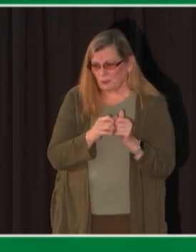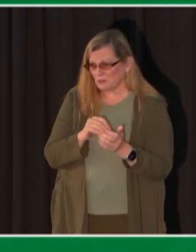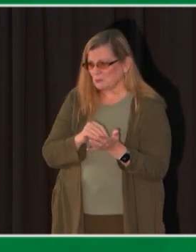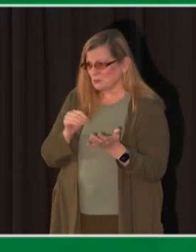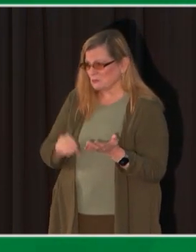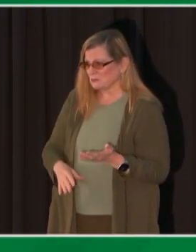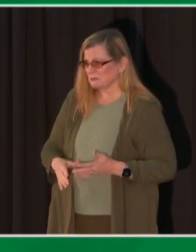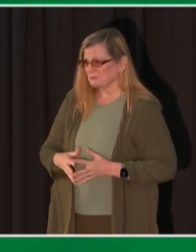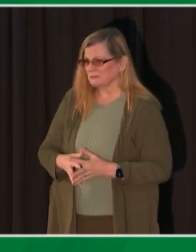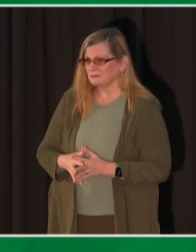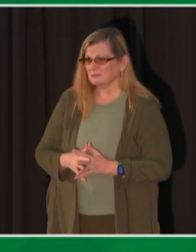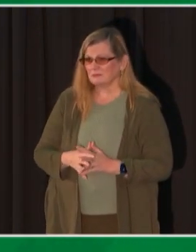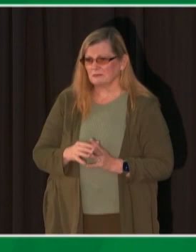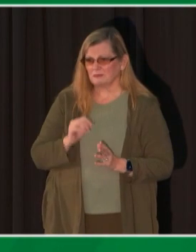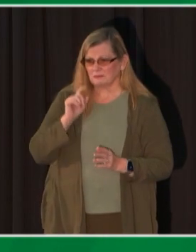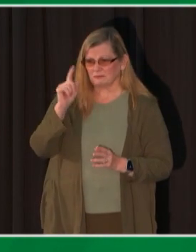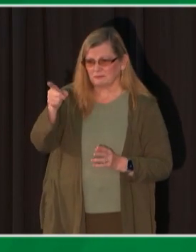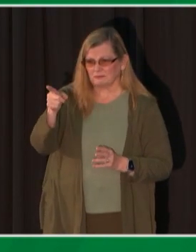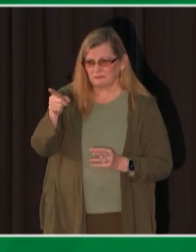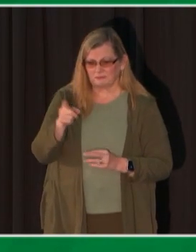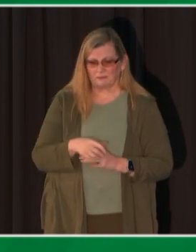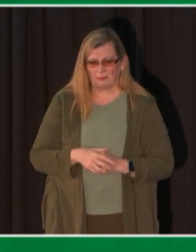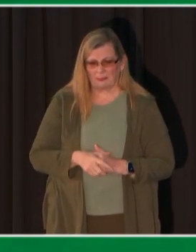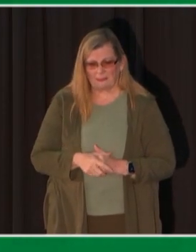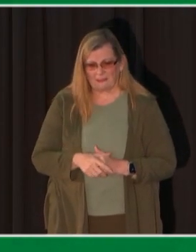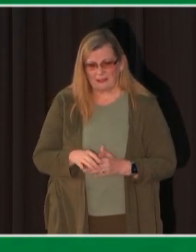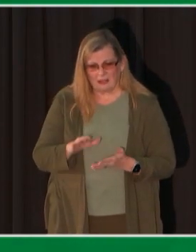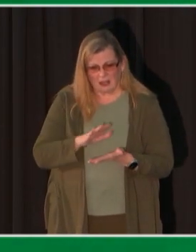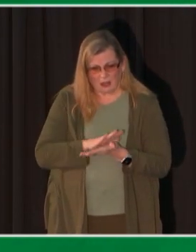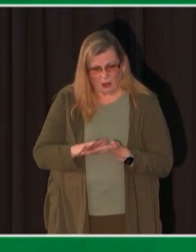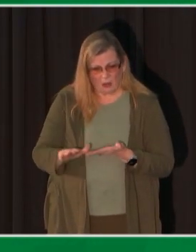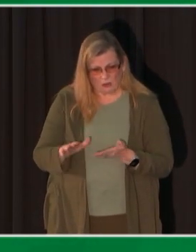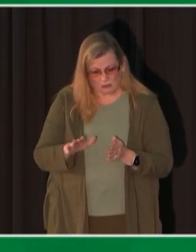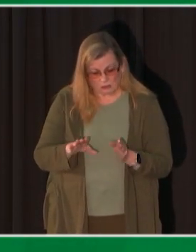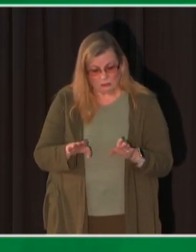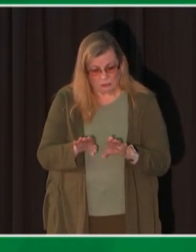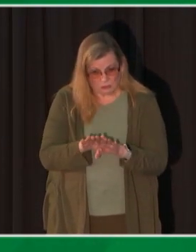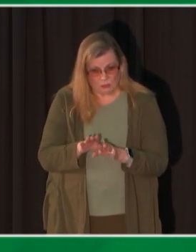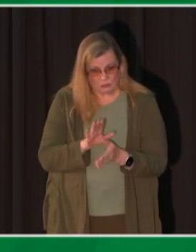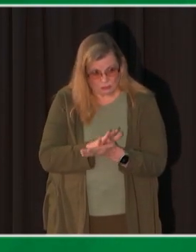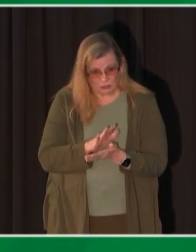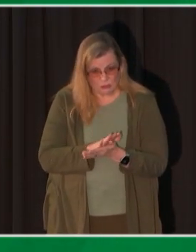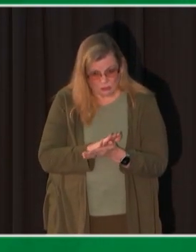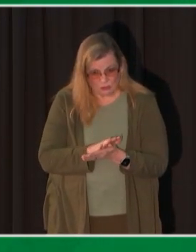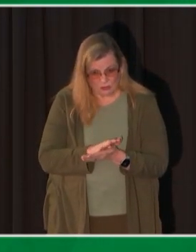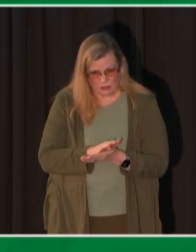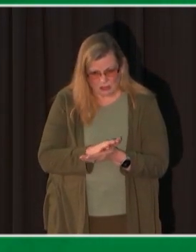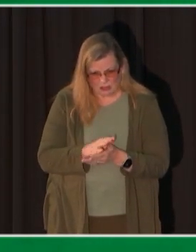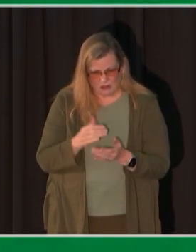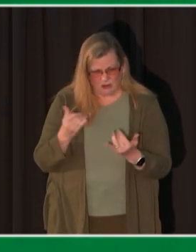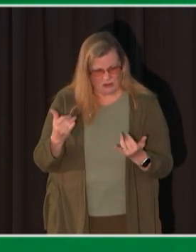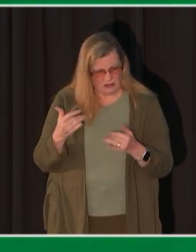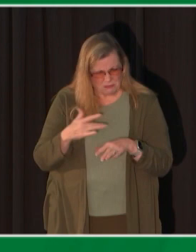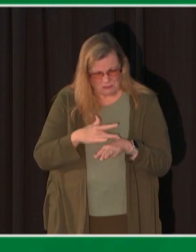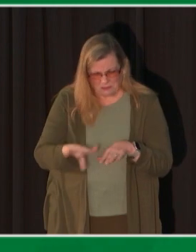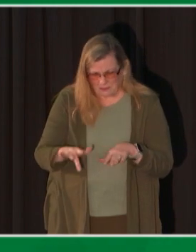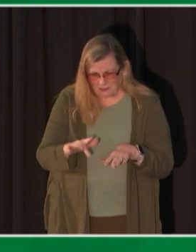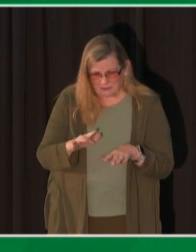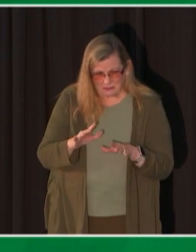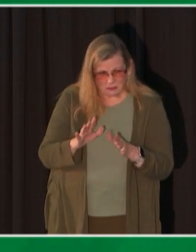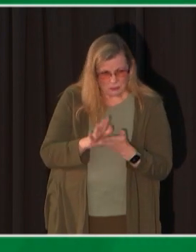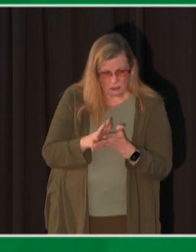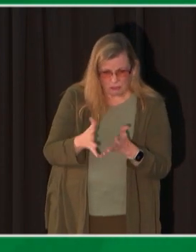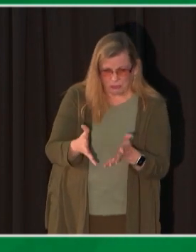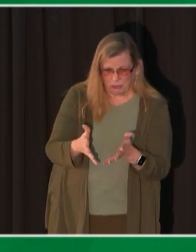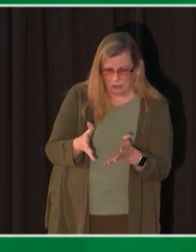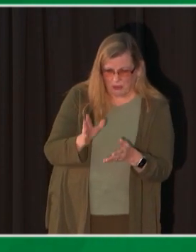Does the closing of the schools, the 3 weeks early, have a fiscal impact on any school employees? In a way that they